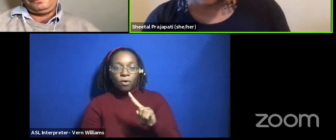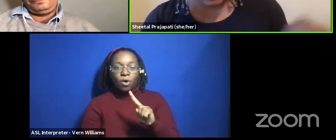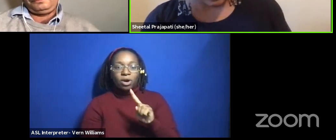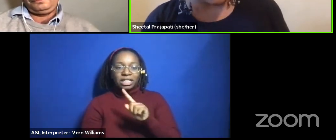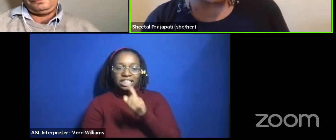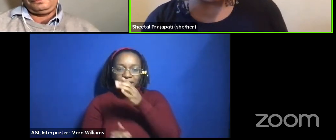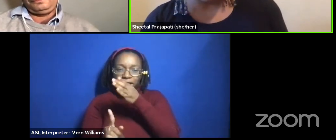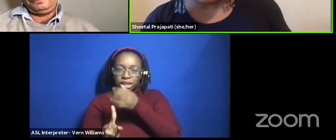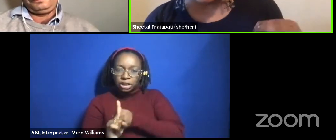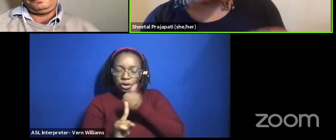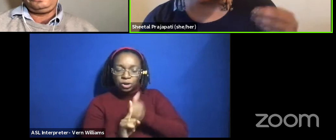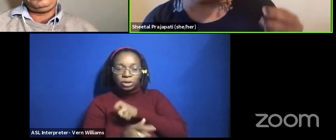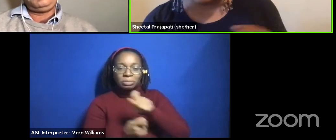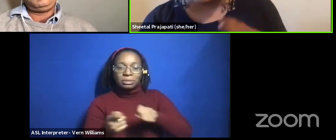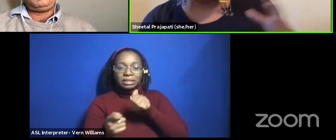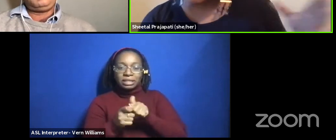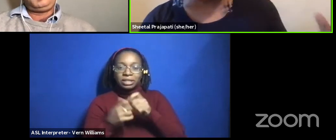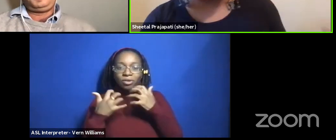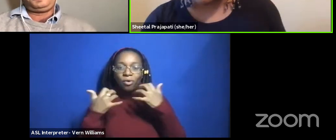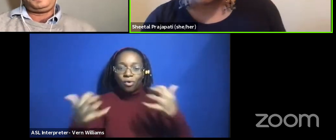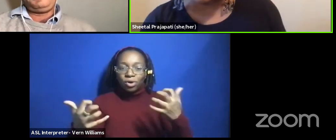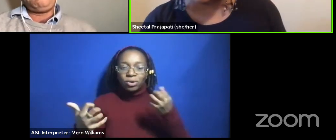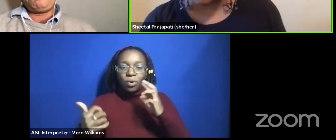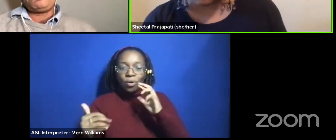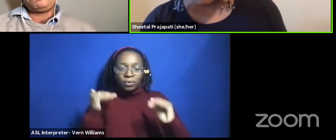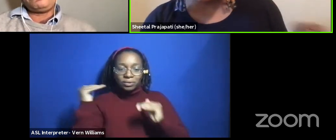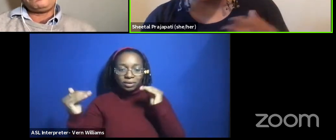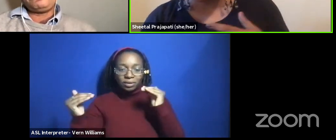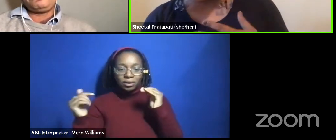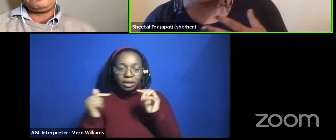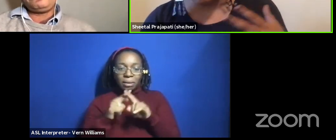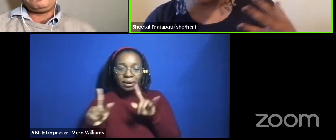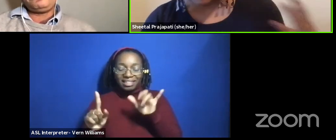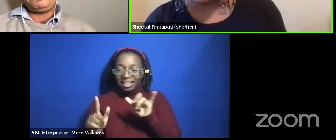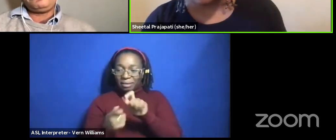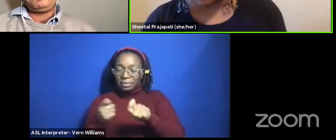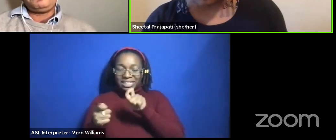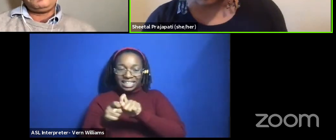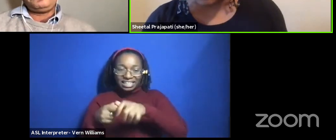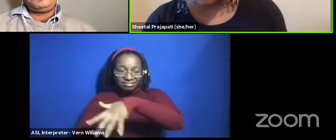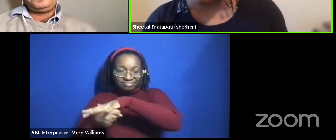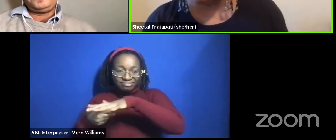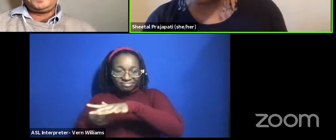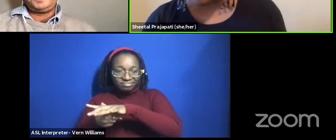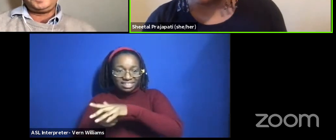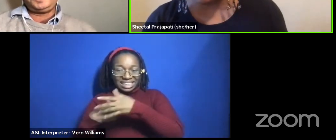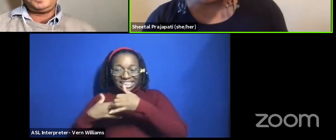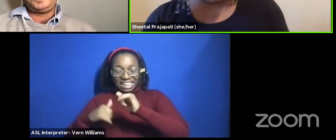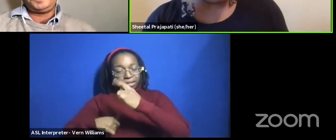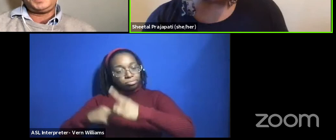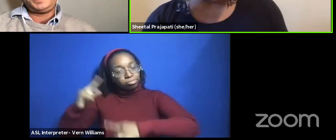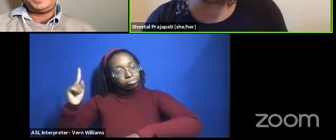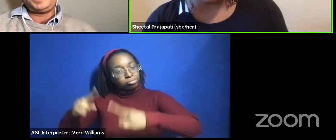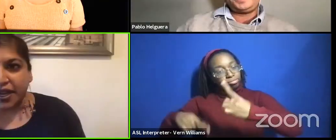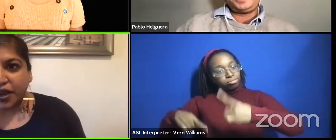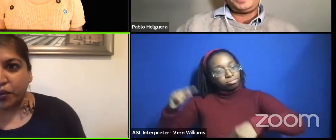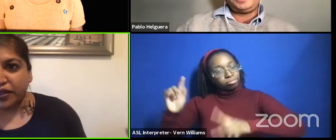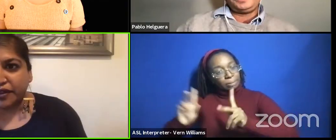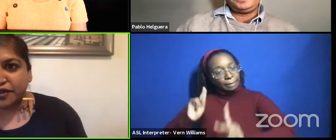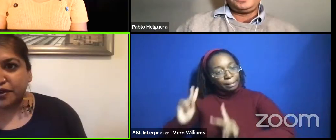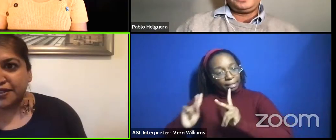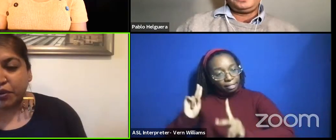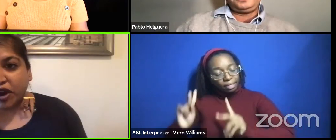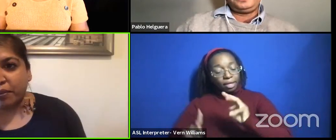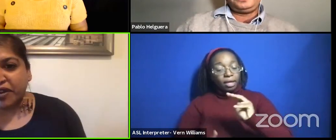adults. But even within that space, it's so widely varied. And at MoMA, we were also working